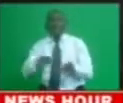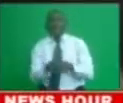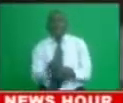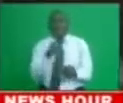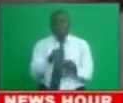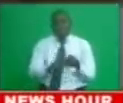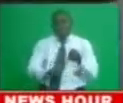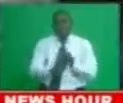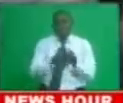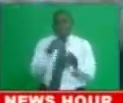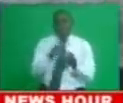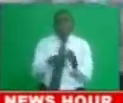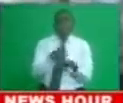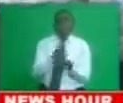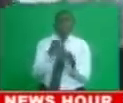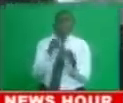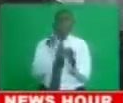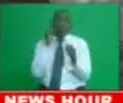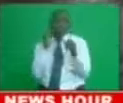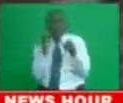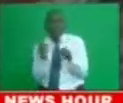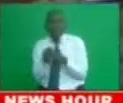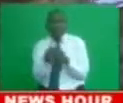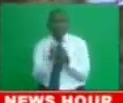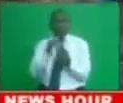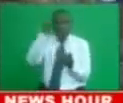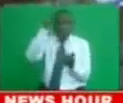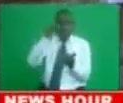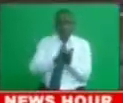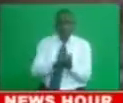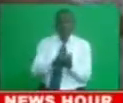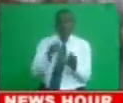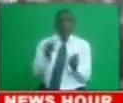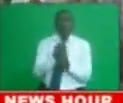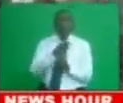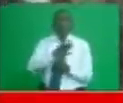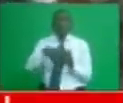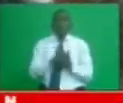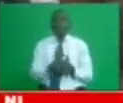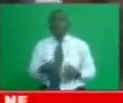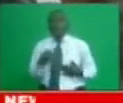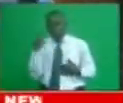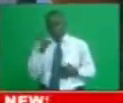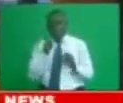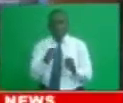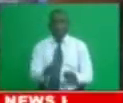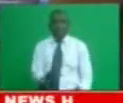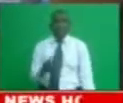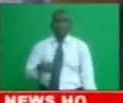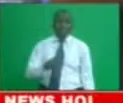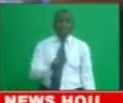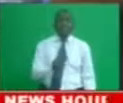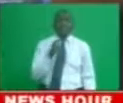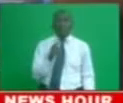founder of the house, Madame Patricia Wilkins, and her husband and the children were happy for the gift. We